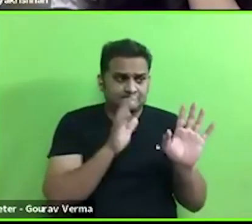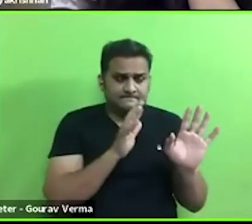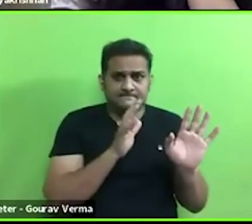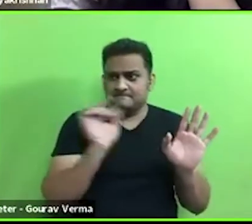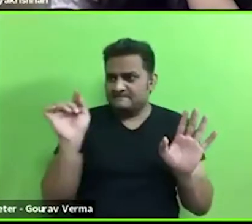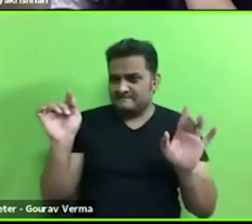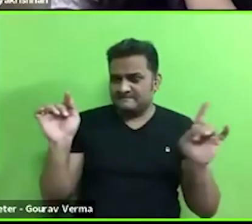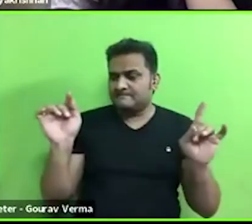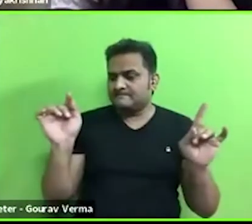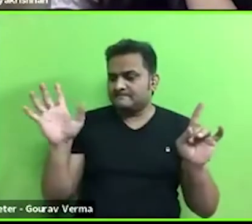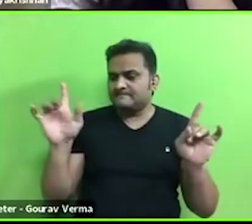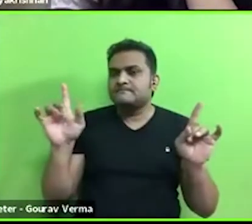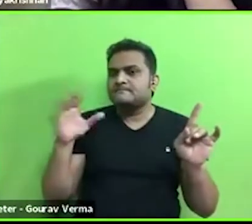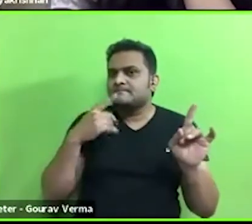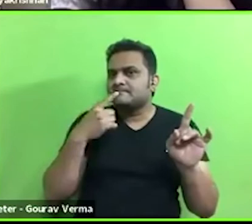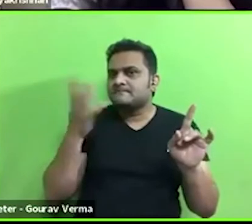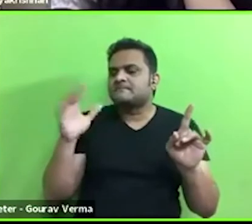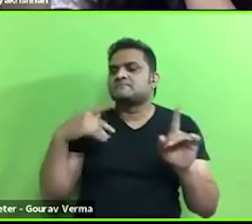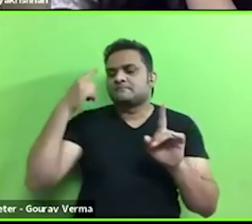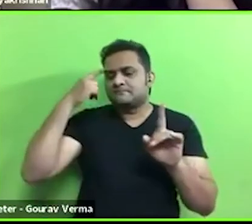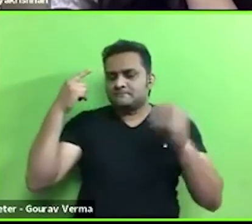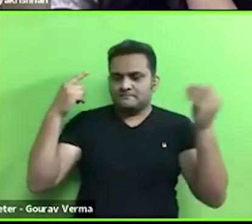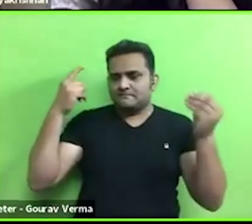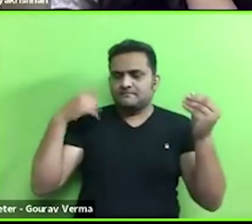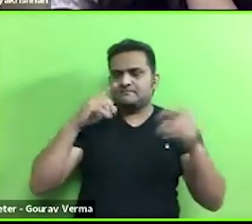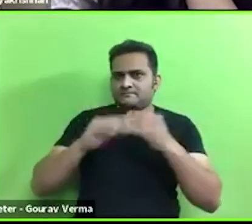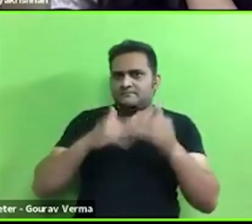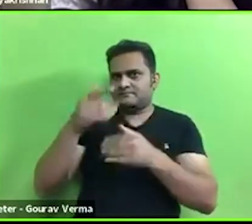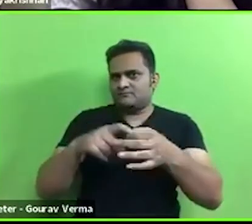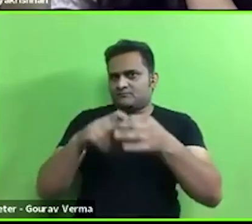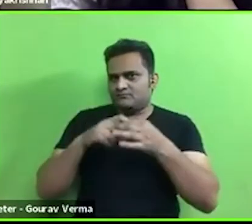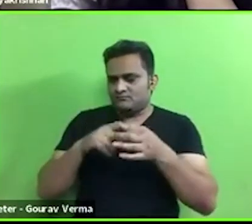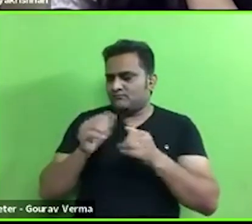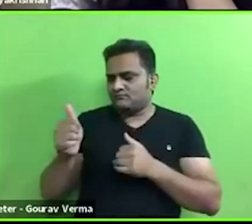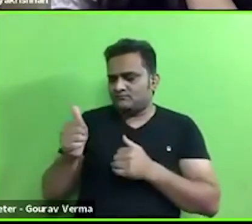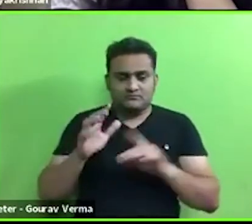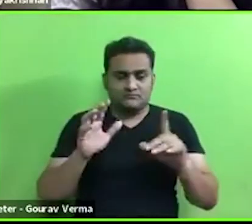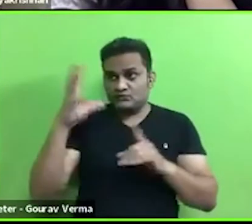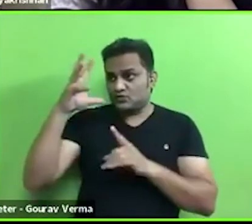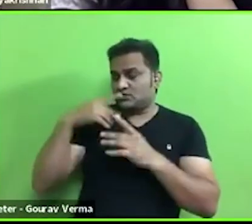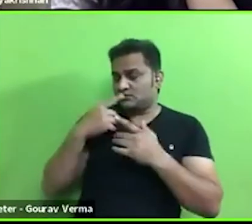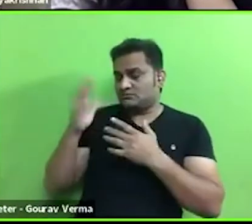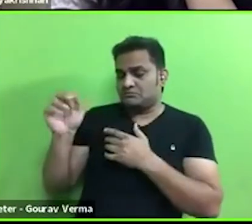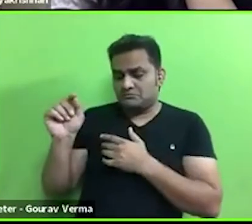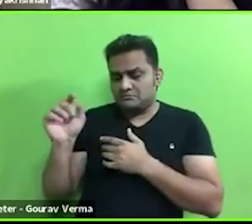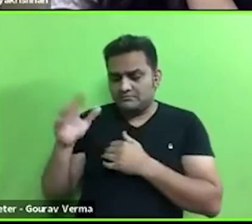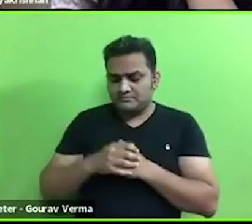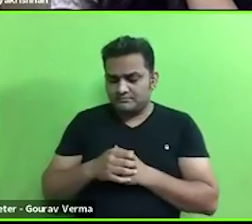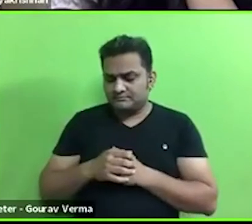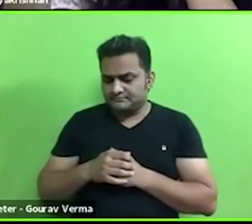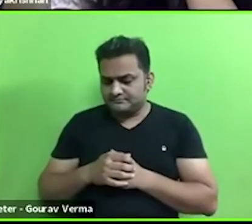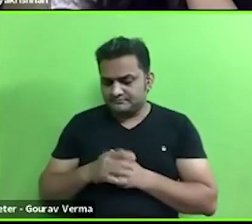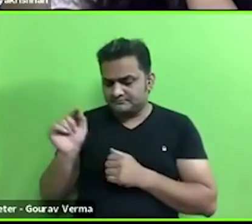ask you to sort of give in your thoughts before we move to the next question. I mean, I just want to excuse me.